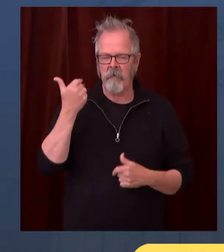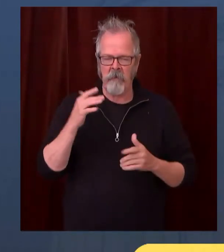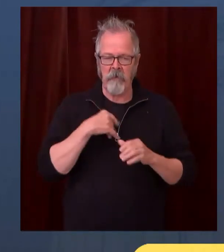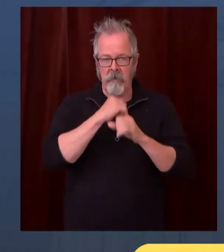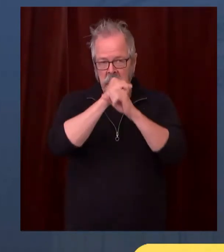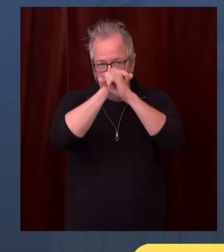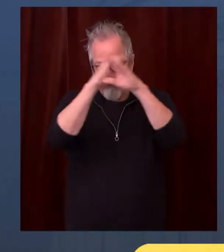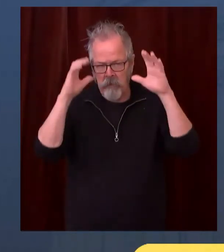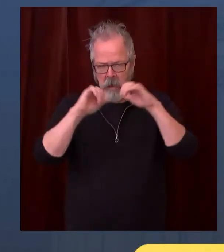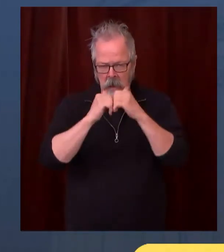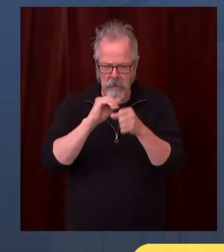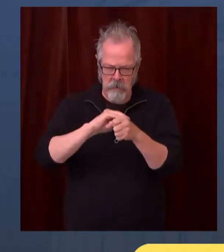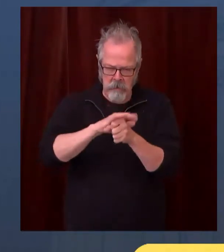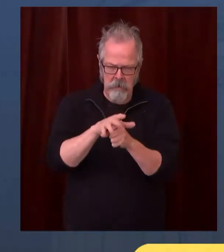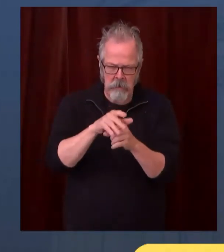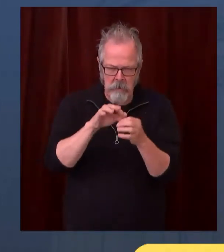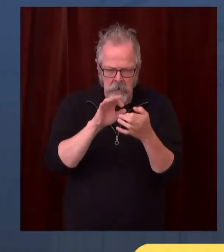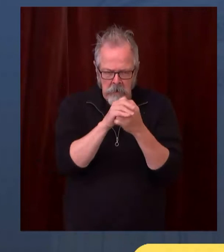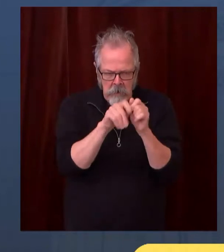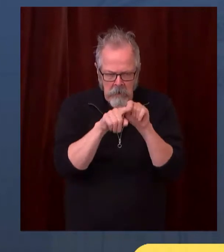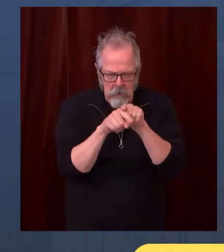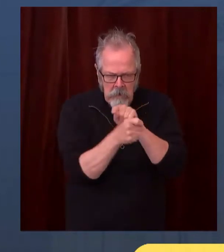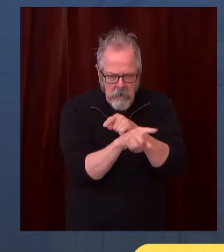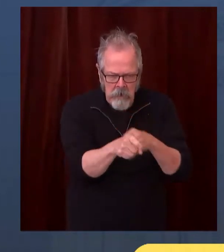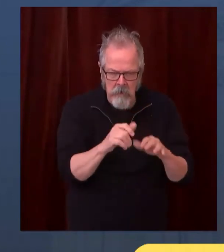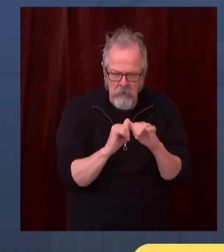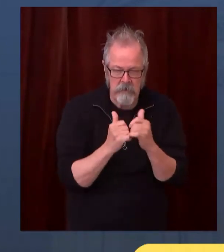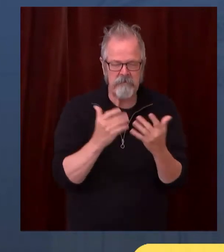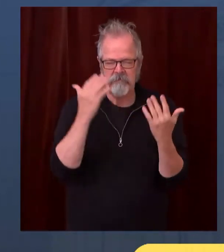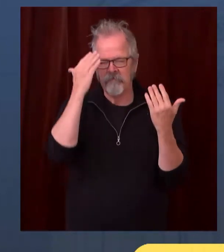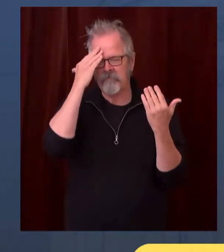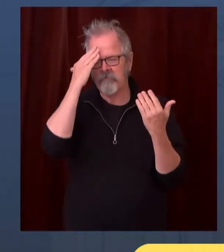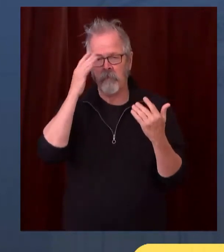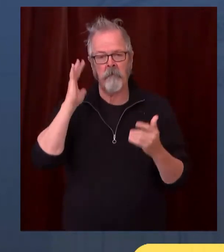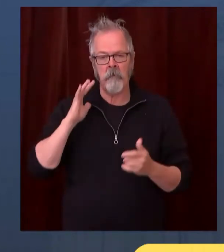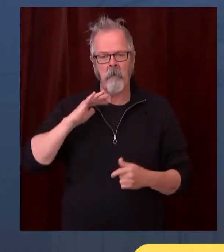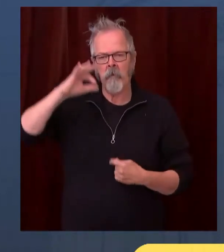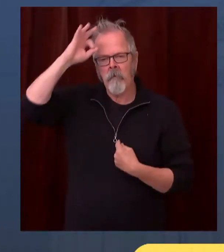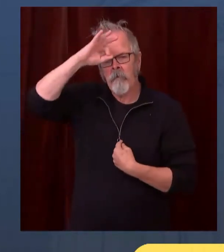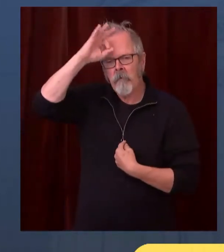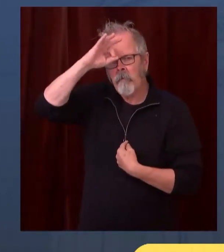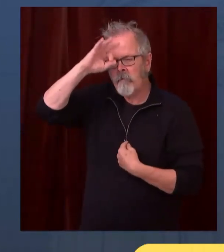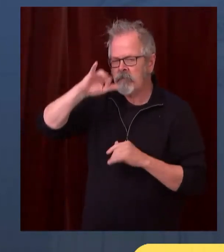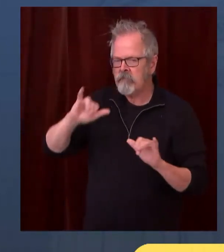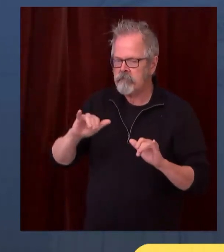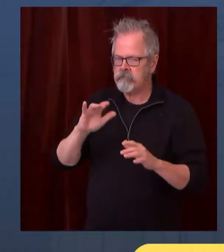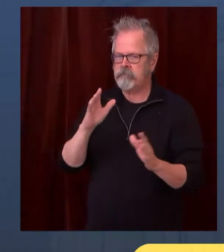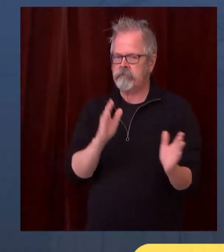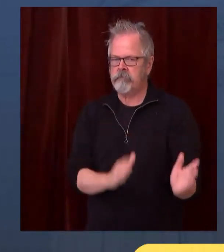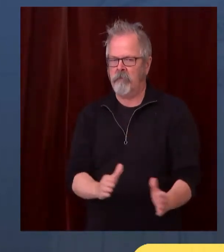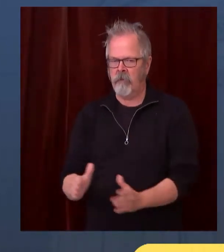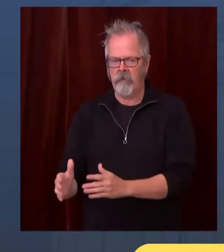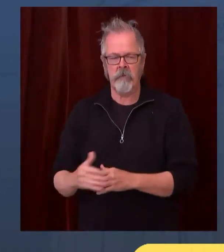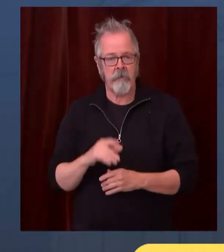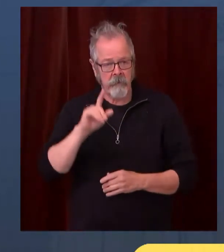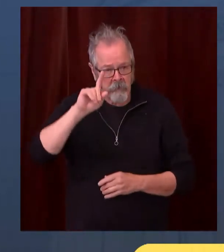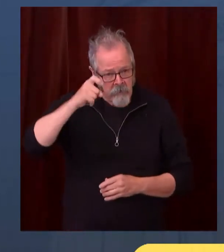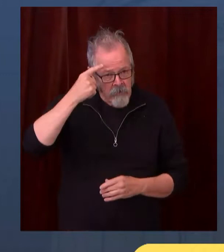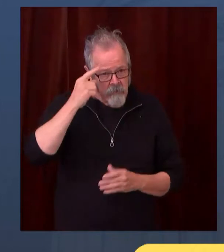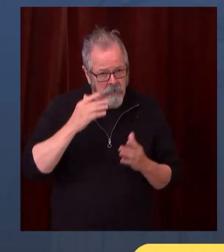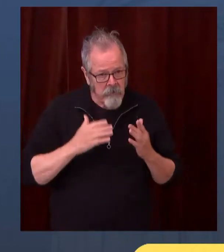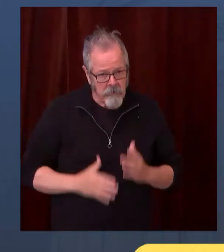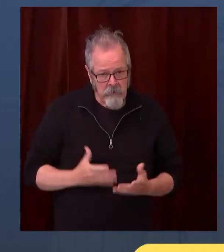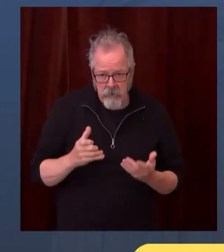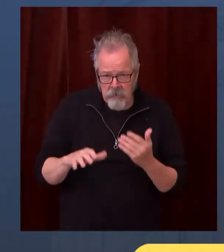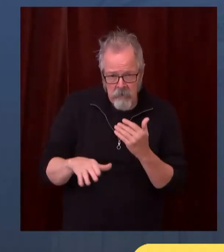the macro scale, the science has improved so dramatically since those early days. We have